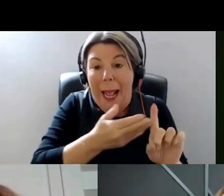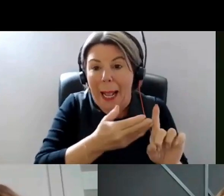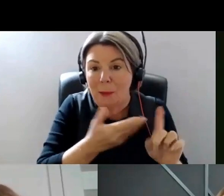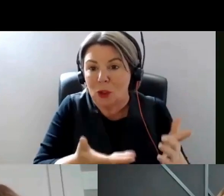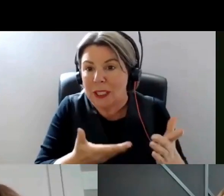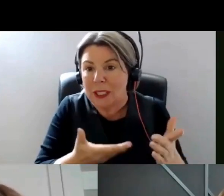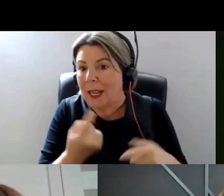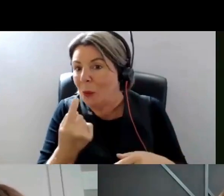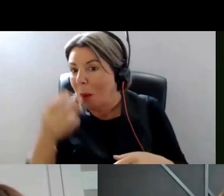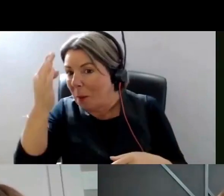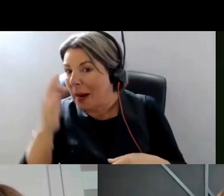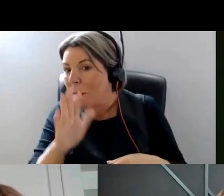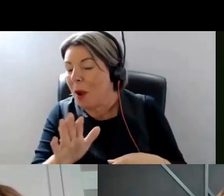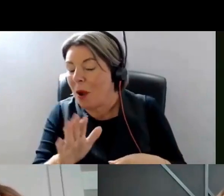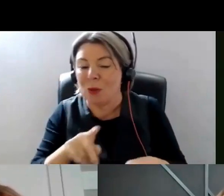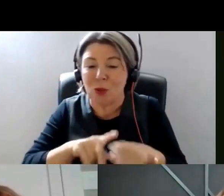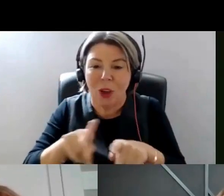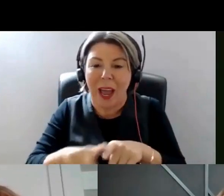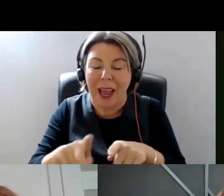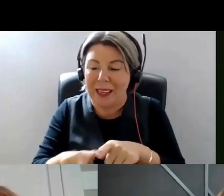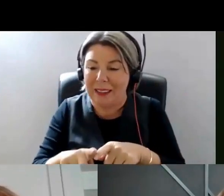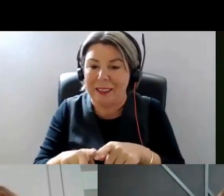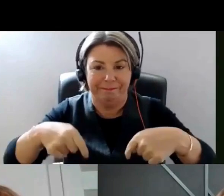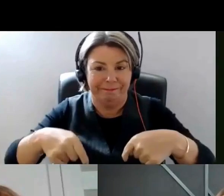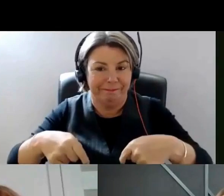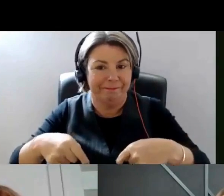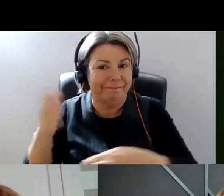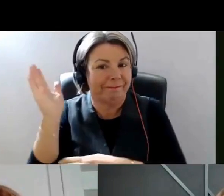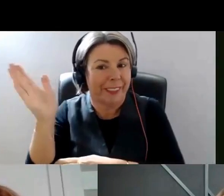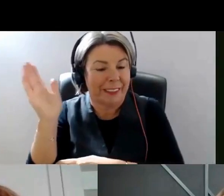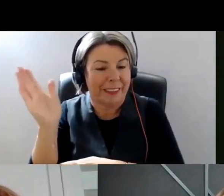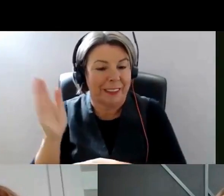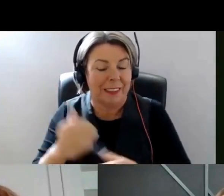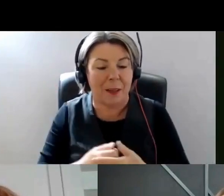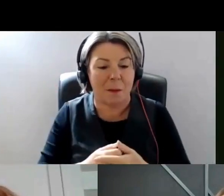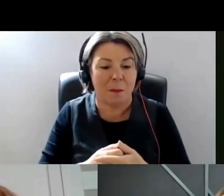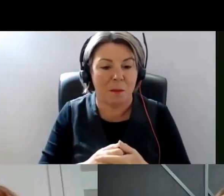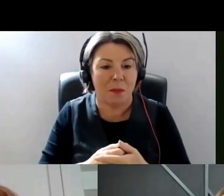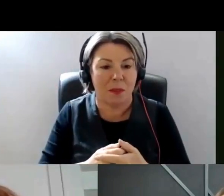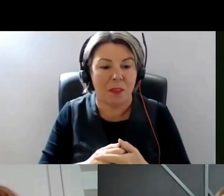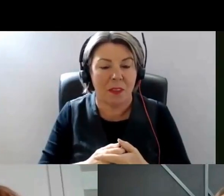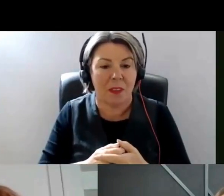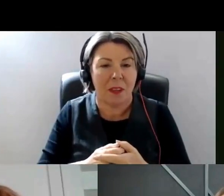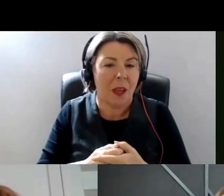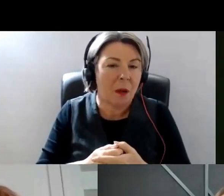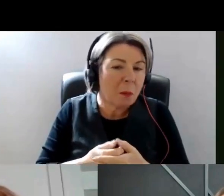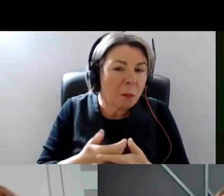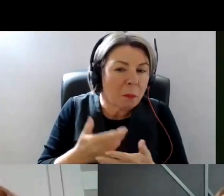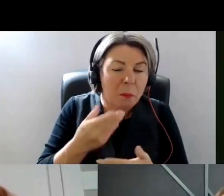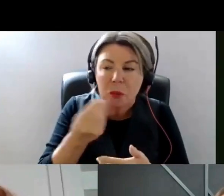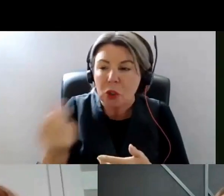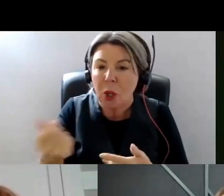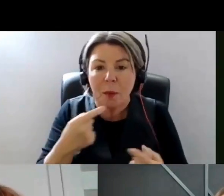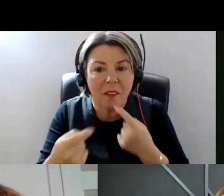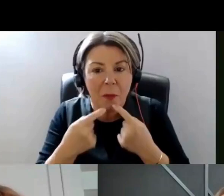a minute, but that we would try to put together a session that would allow people to have a little bit of information and